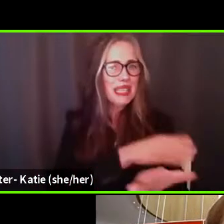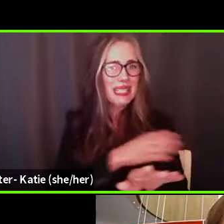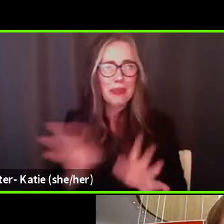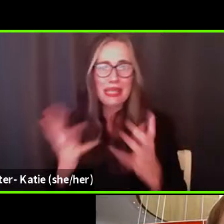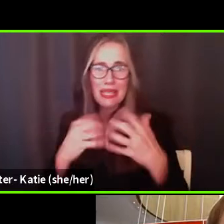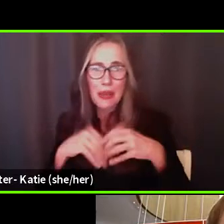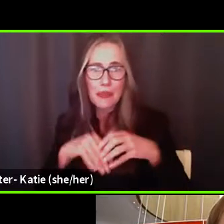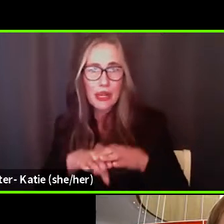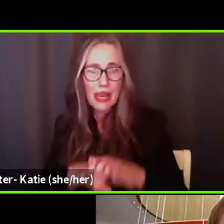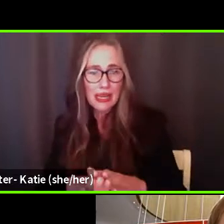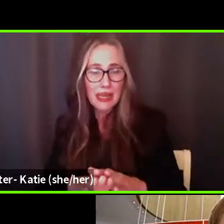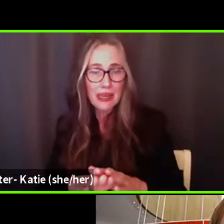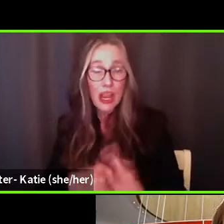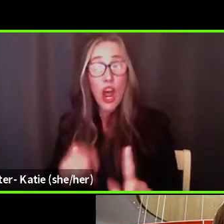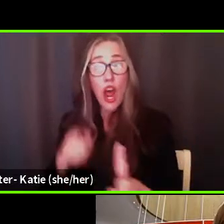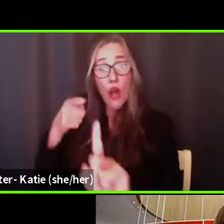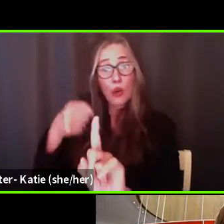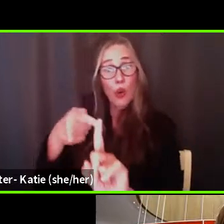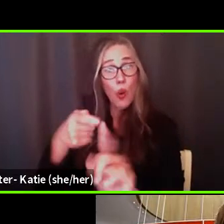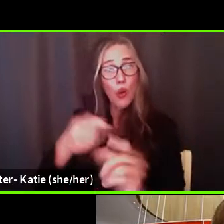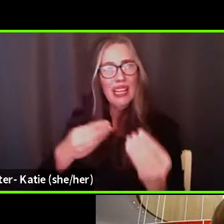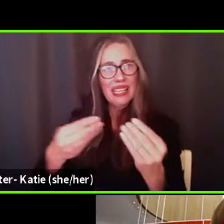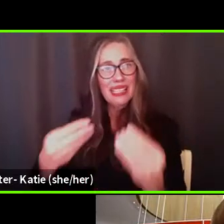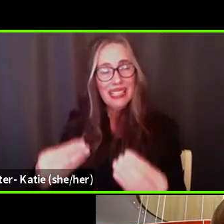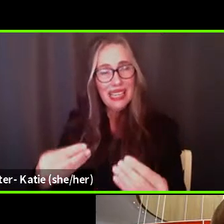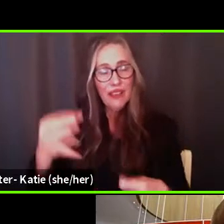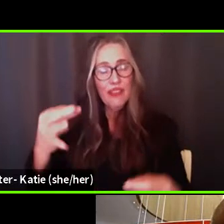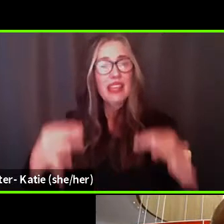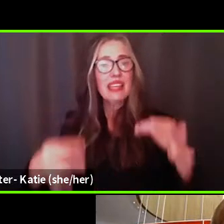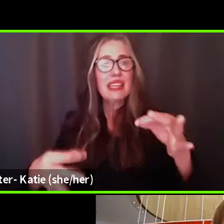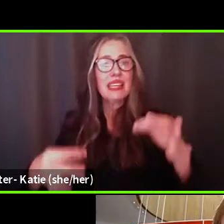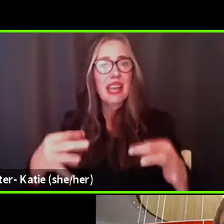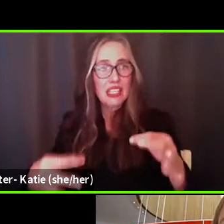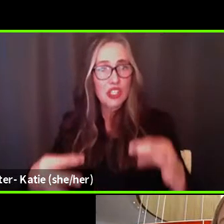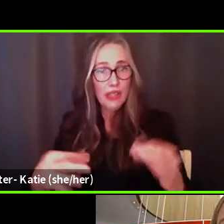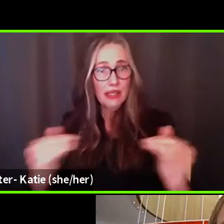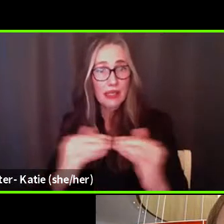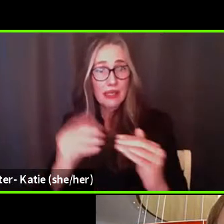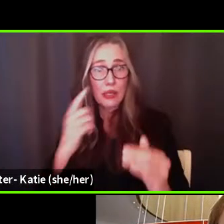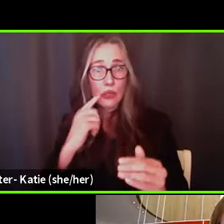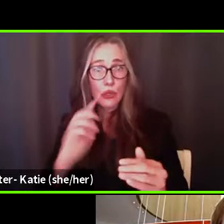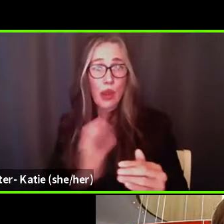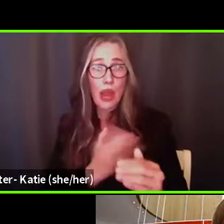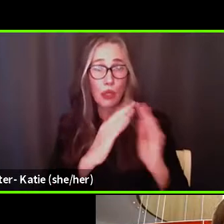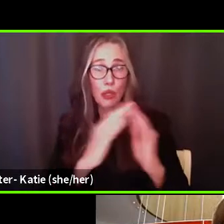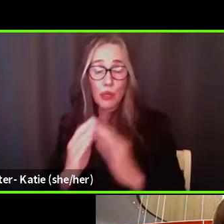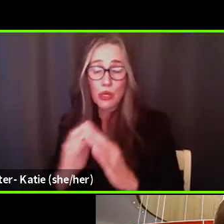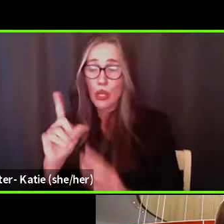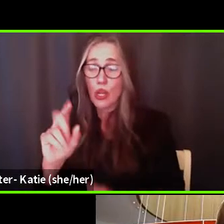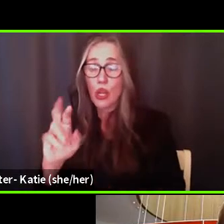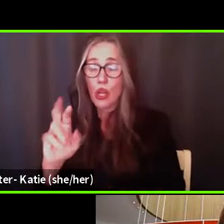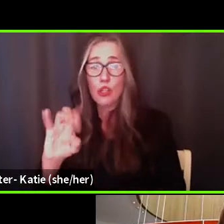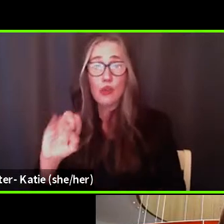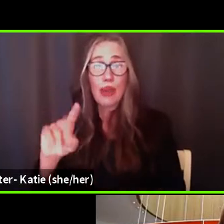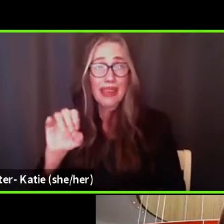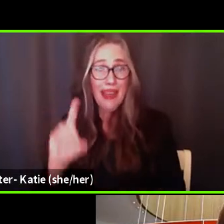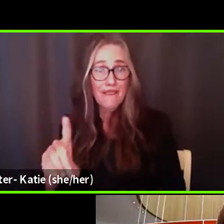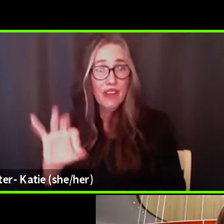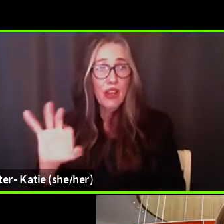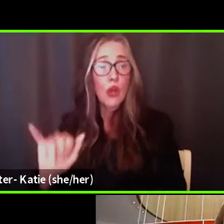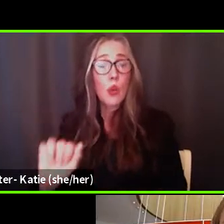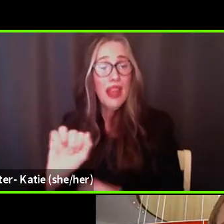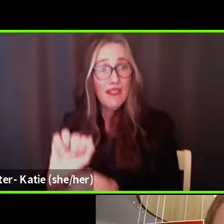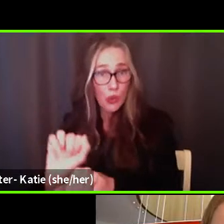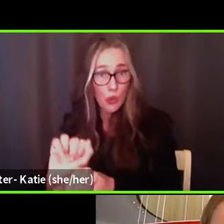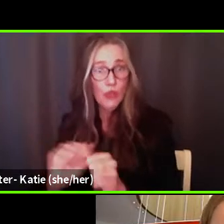justice to our communities dredif has been honored to have the opportunity to work with the california latinas for reproductive justice the